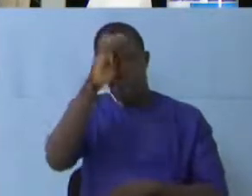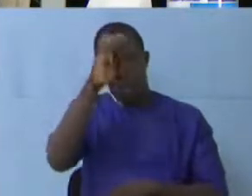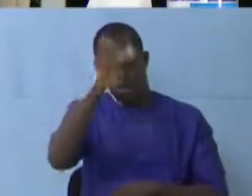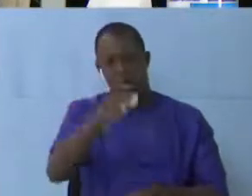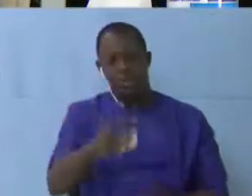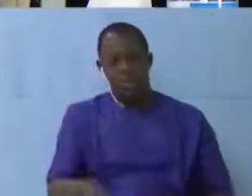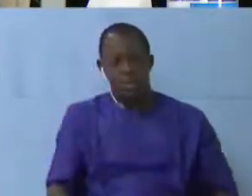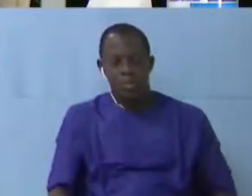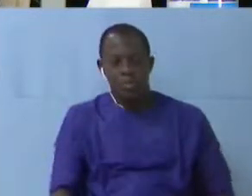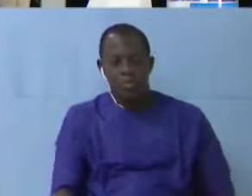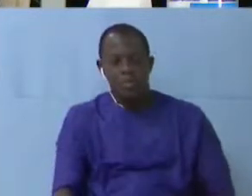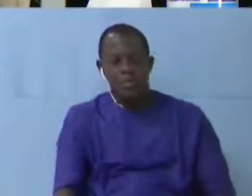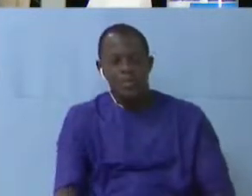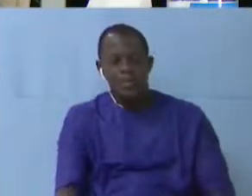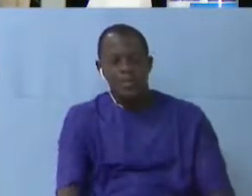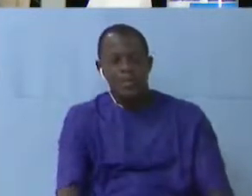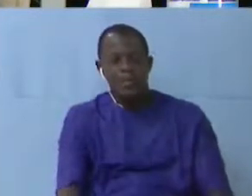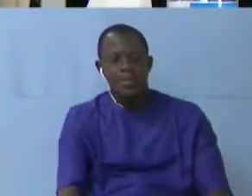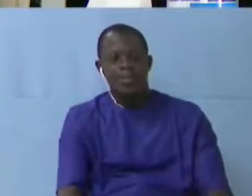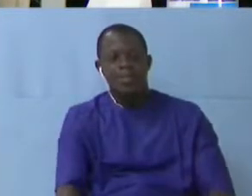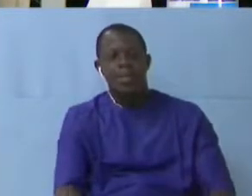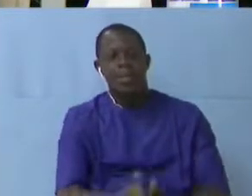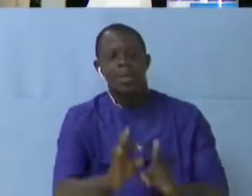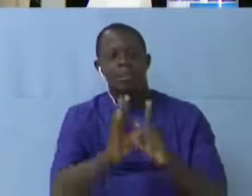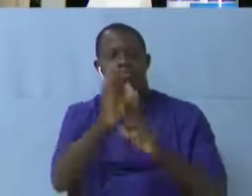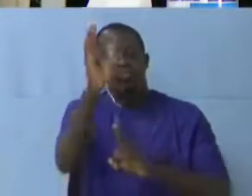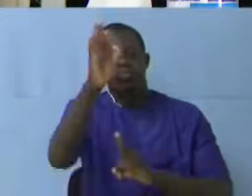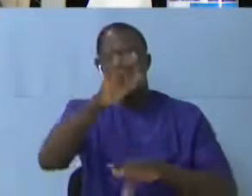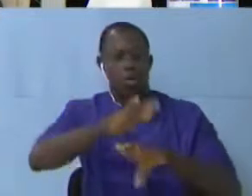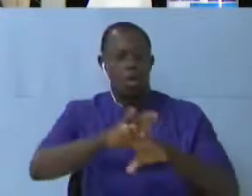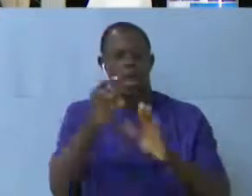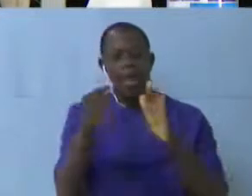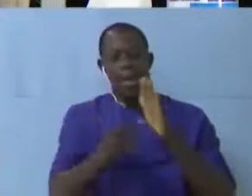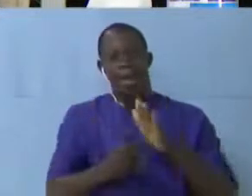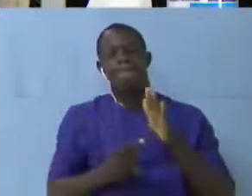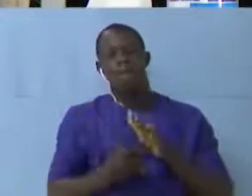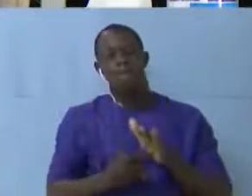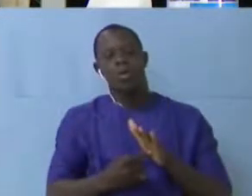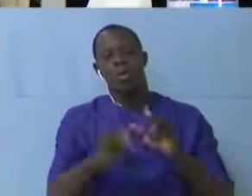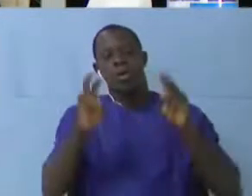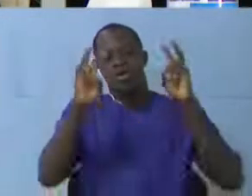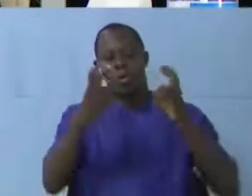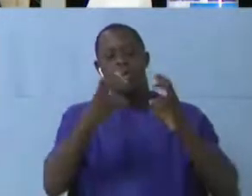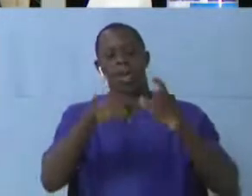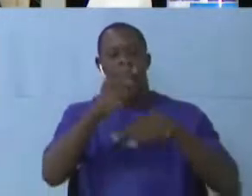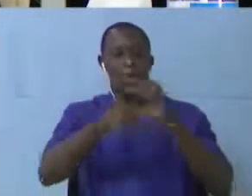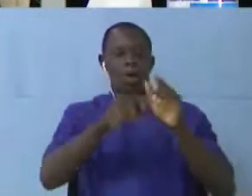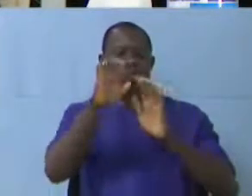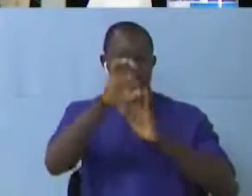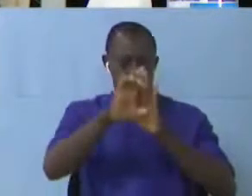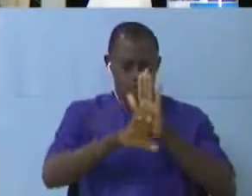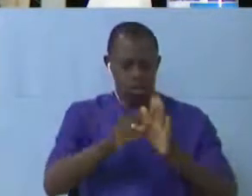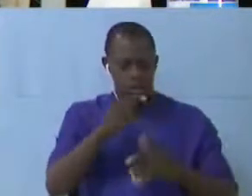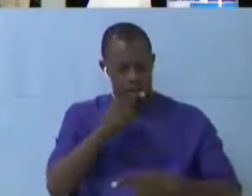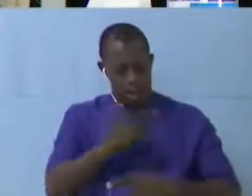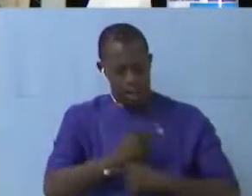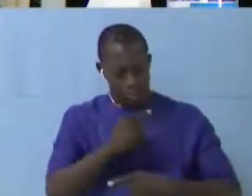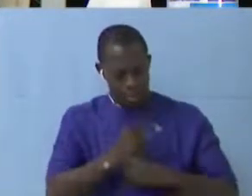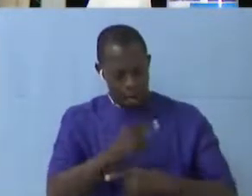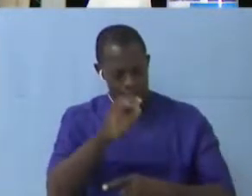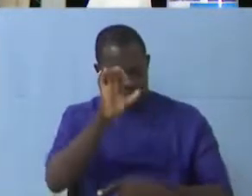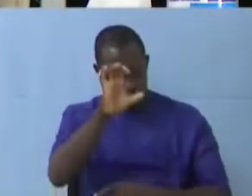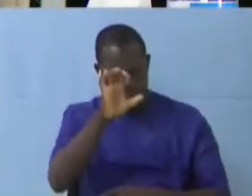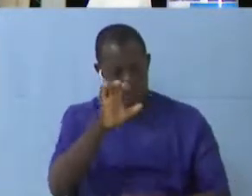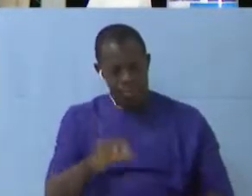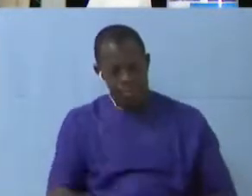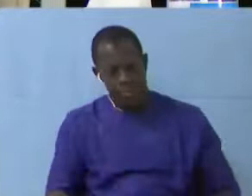gaaral sa kàddu ci kanam commission bi. Especially on an important topic regarding the Constitution of the Gambia. Rawatina nag ci fànn yu am